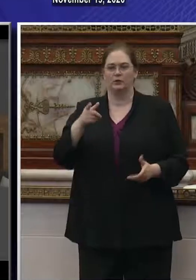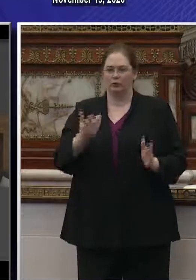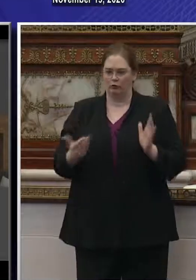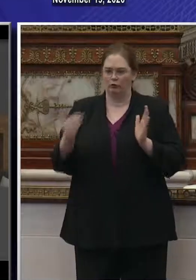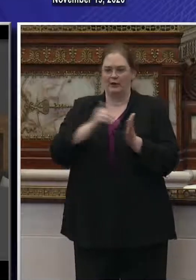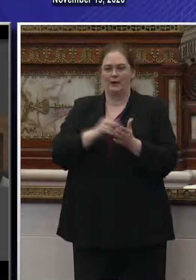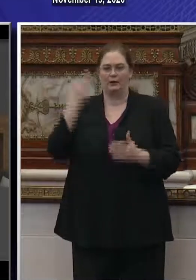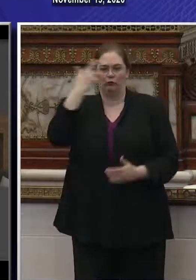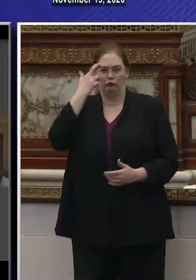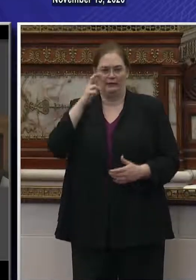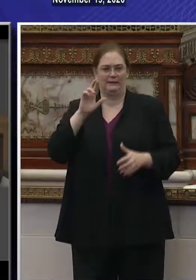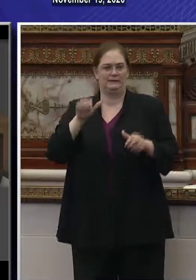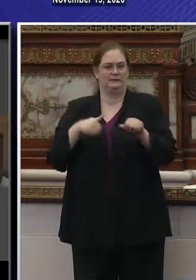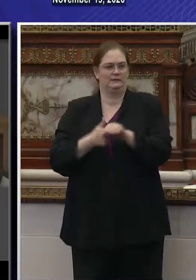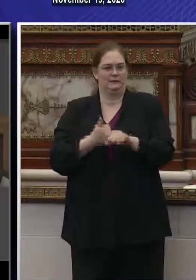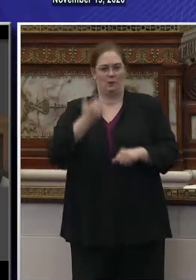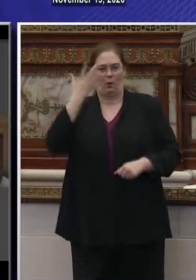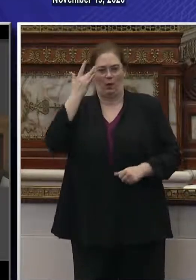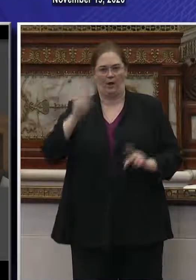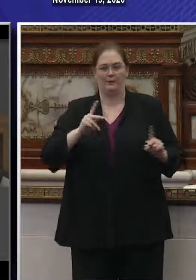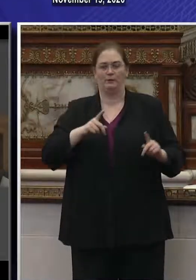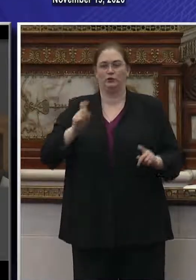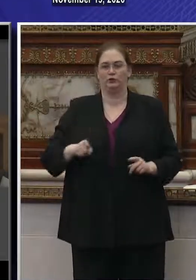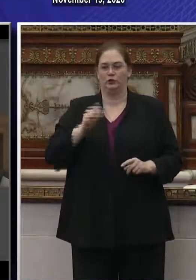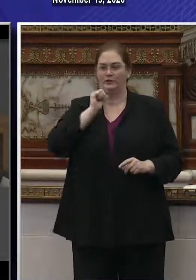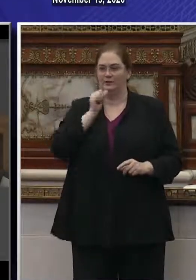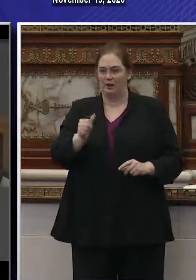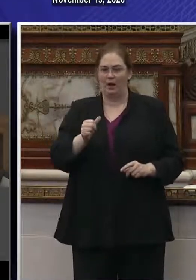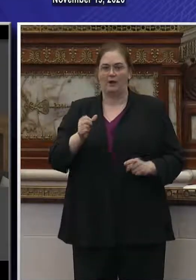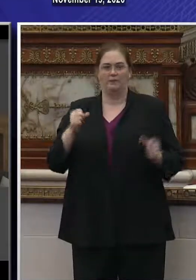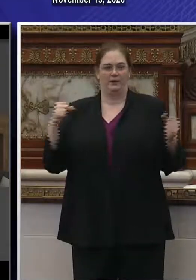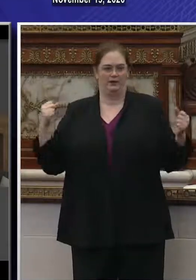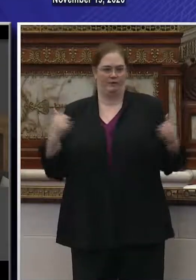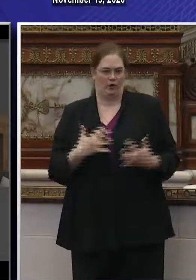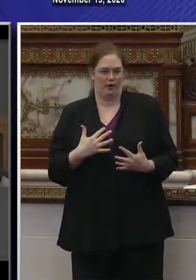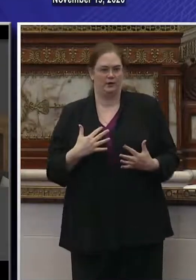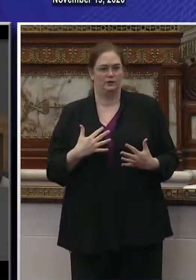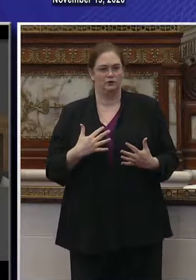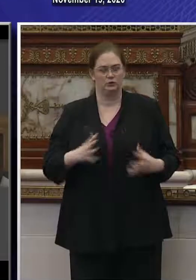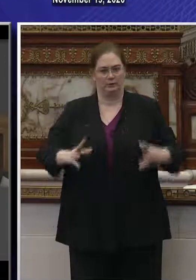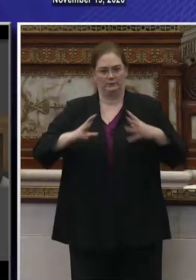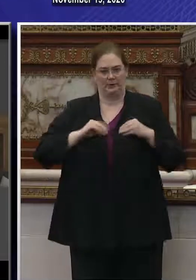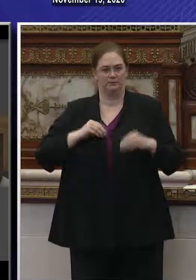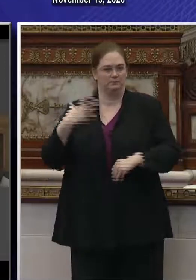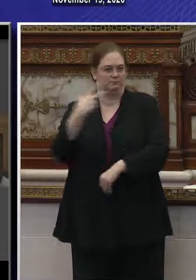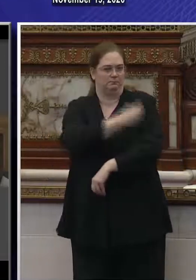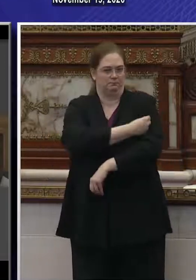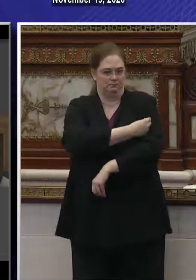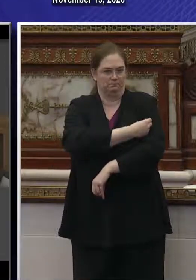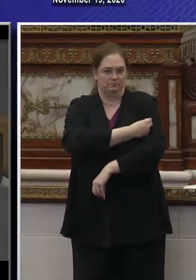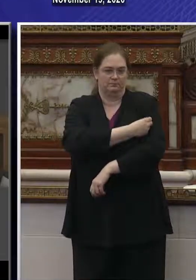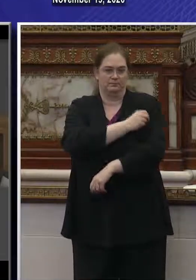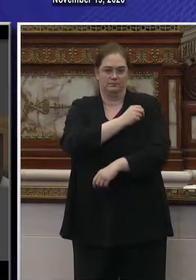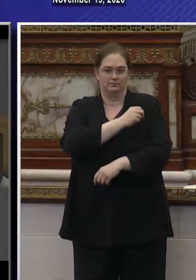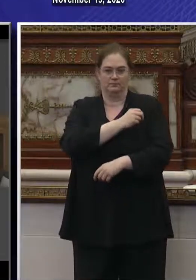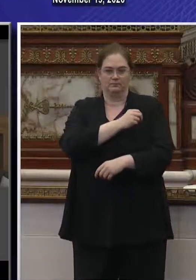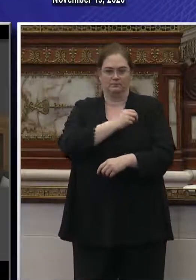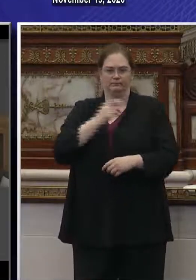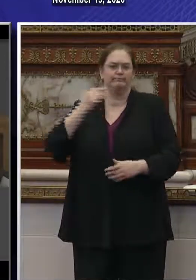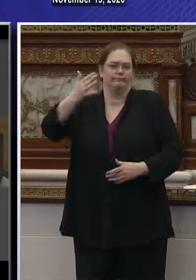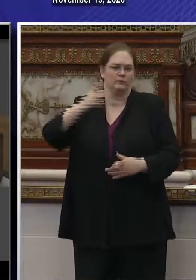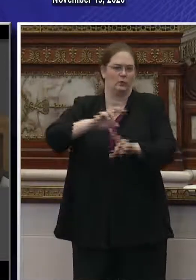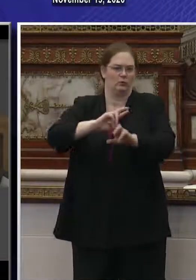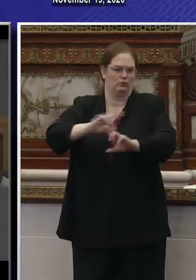reiterating the reasons why people should not be afraid to take the vaccine when it is